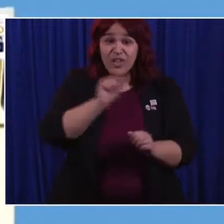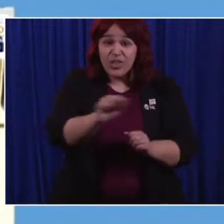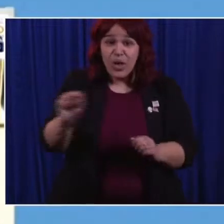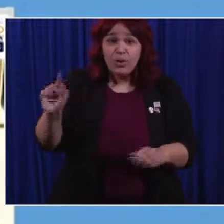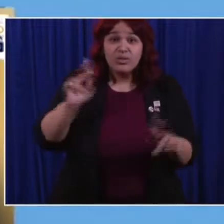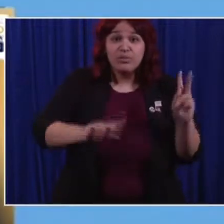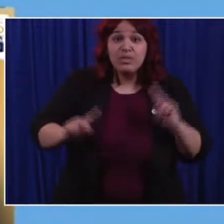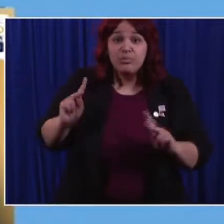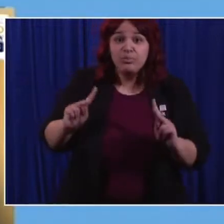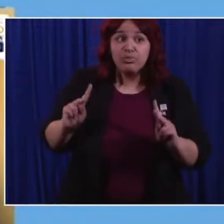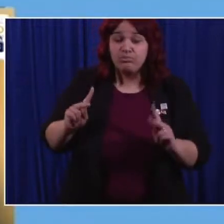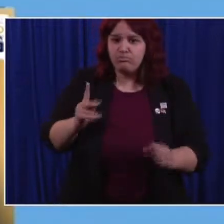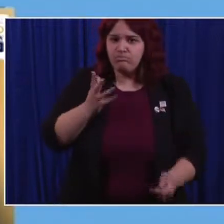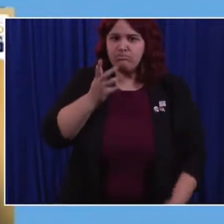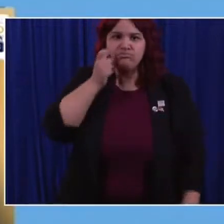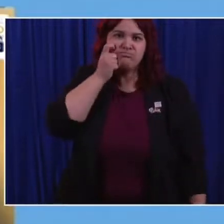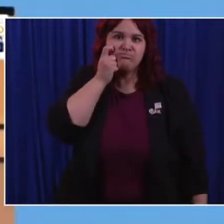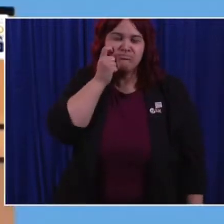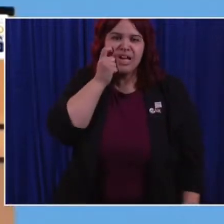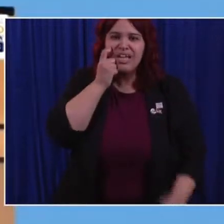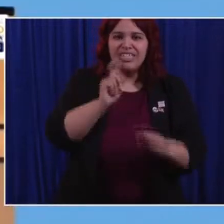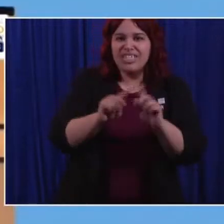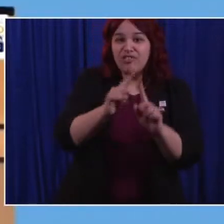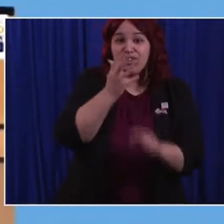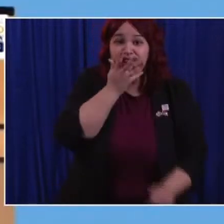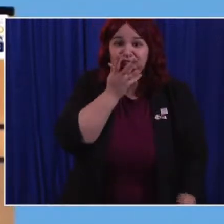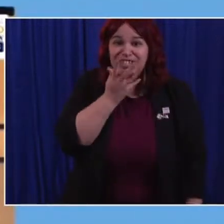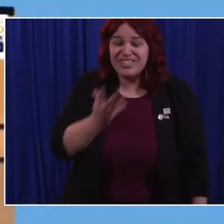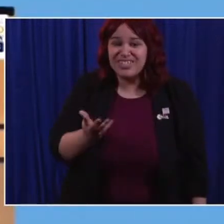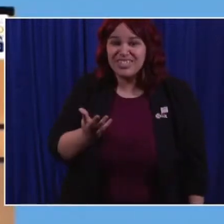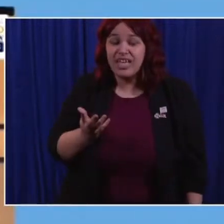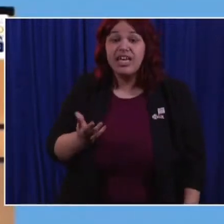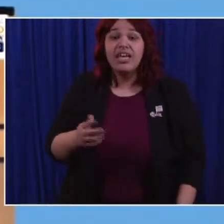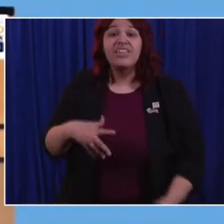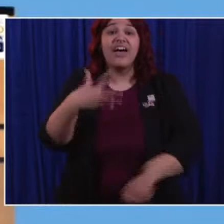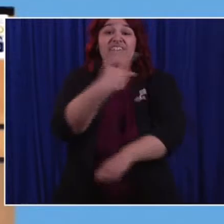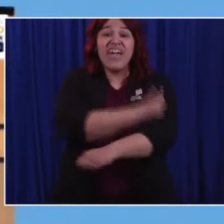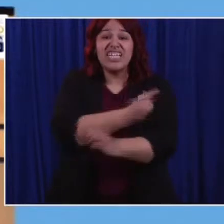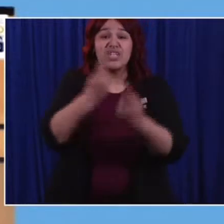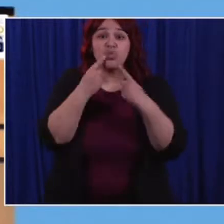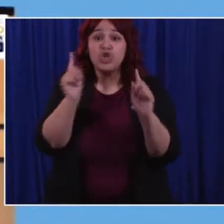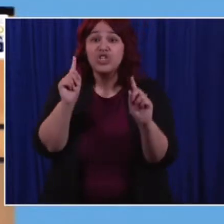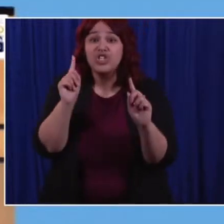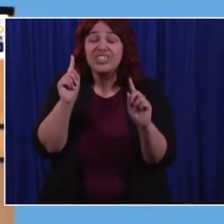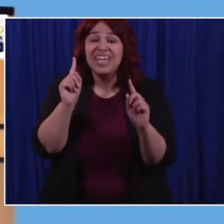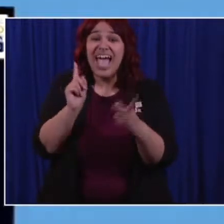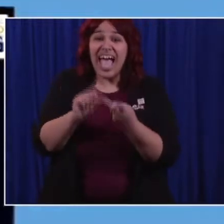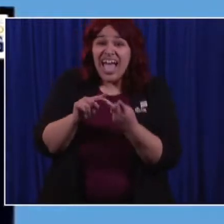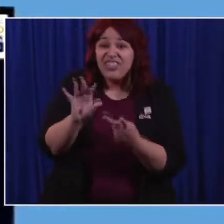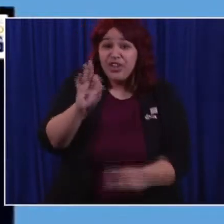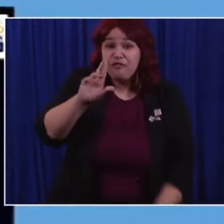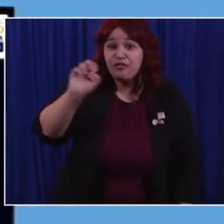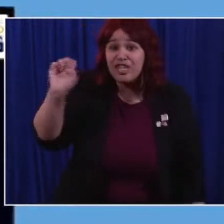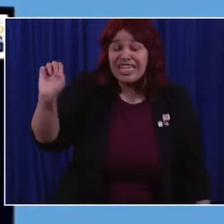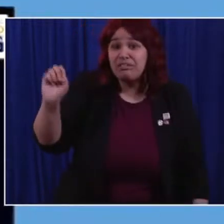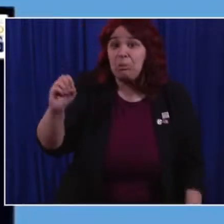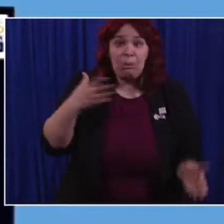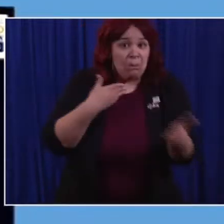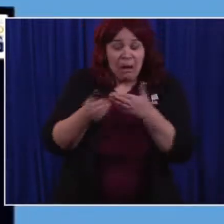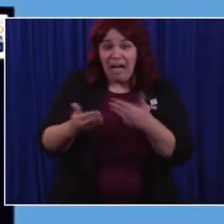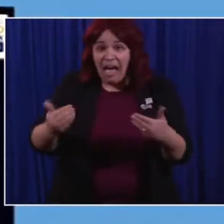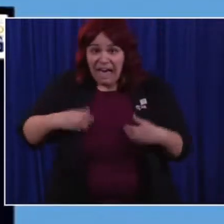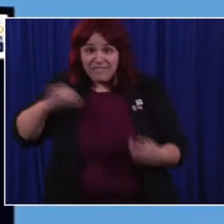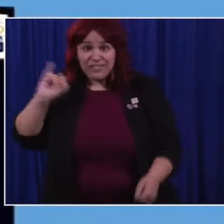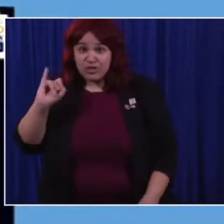of color. The vaccine works. The vaccines are free, even if you don't have insurance. And you do not have to verify